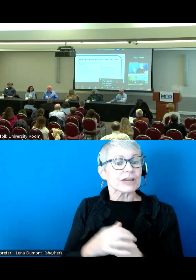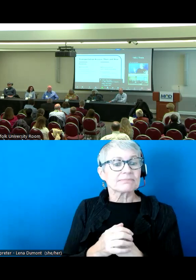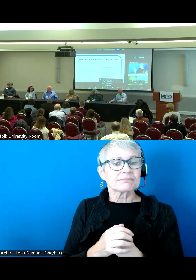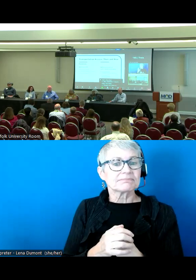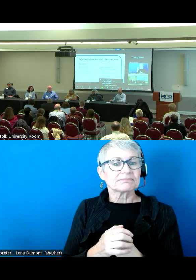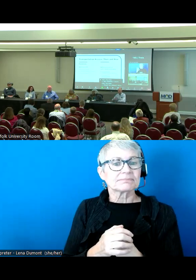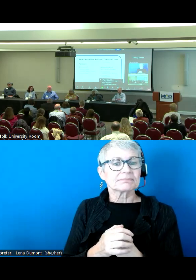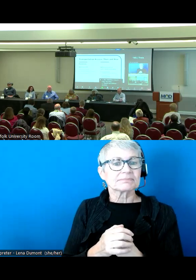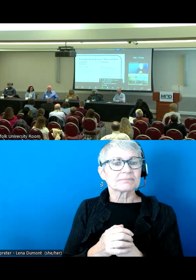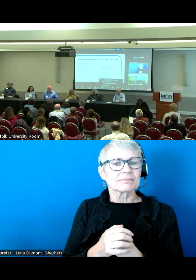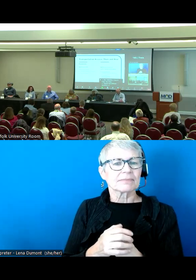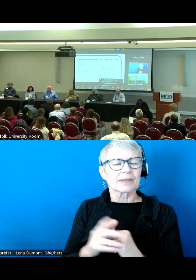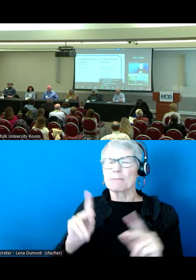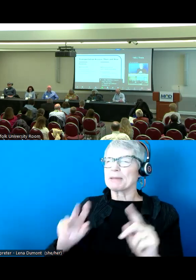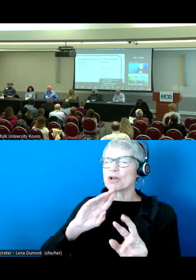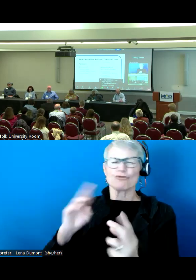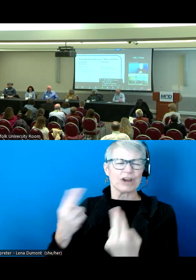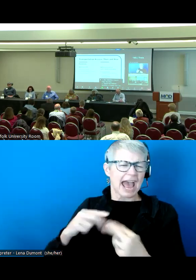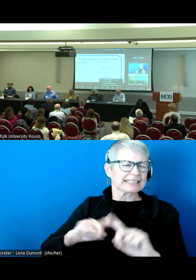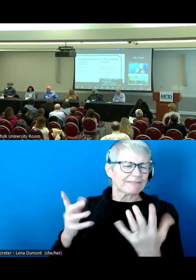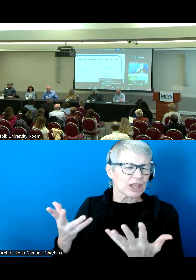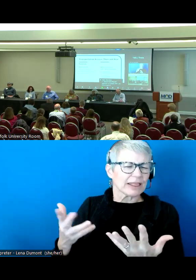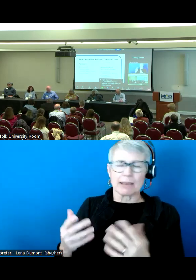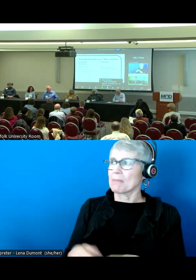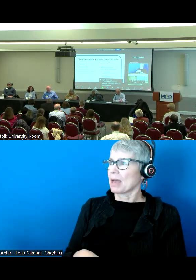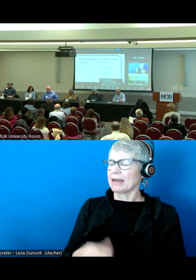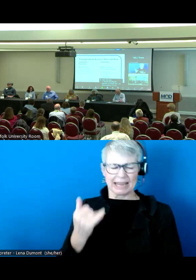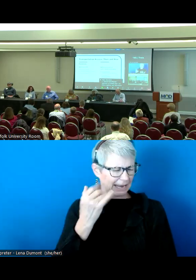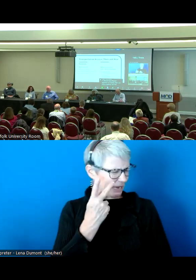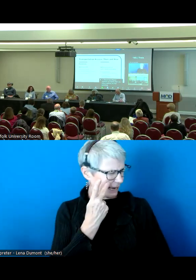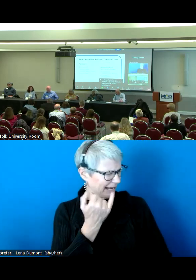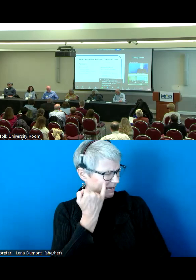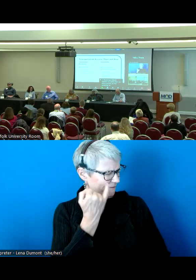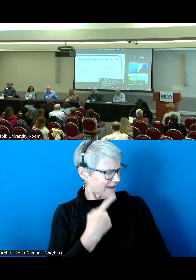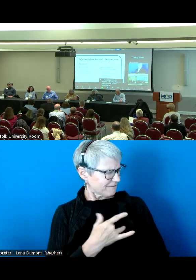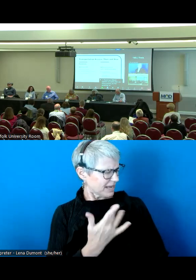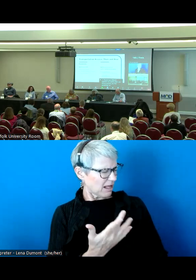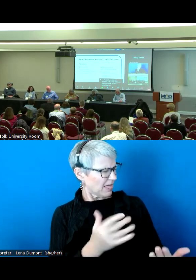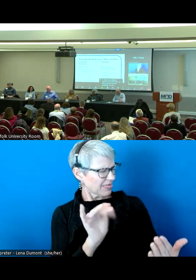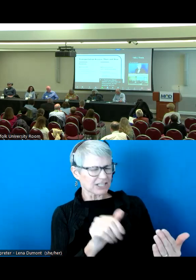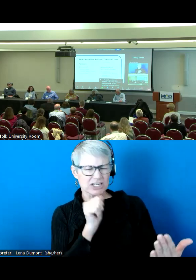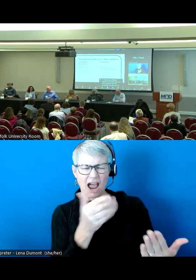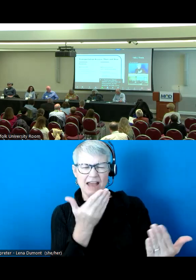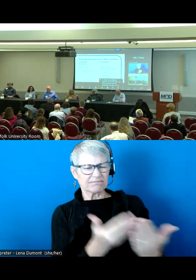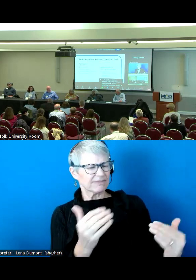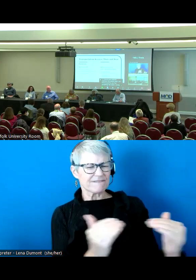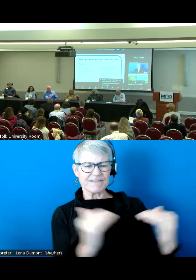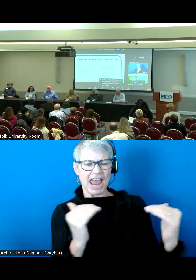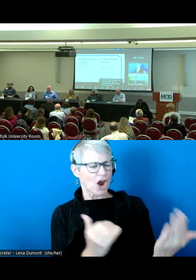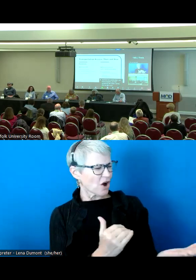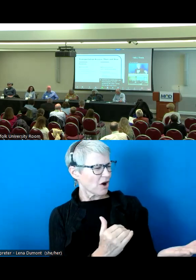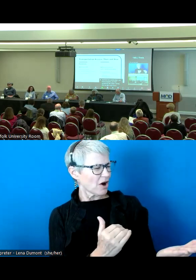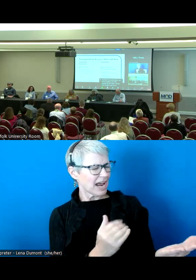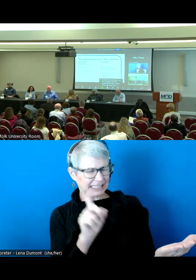you find an injustice, you find something that needs solving and you get angry about it,